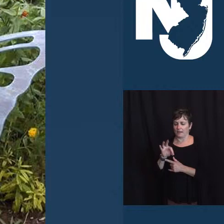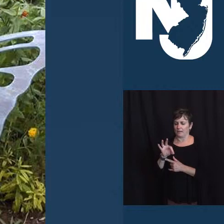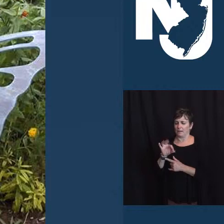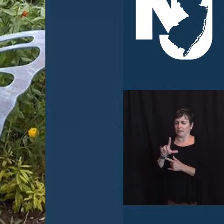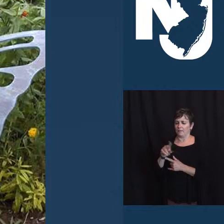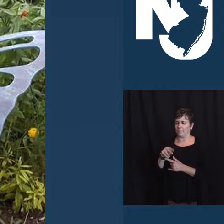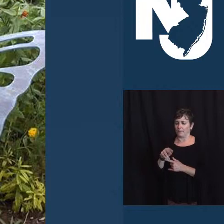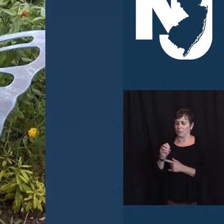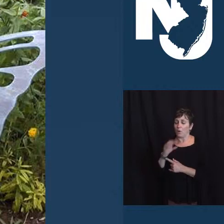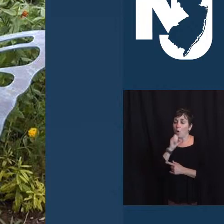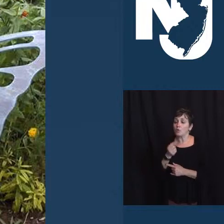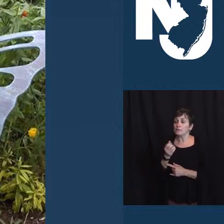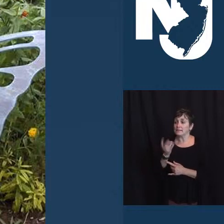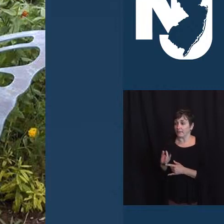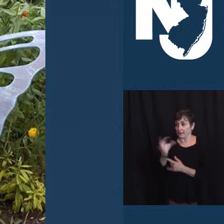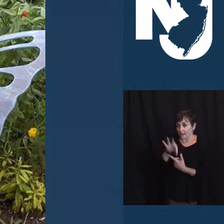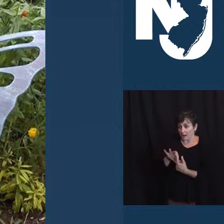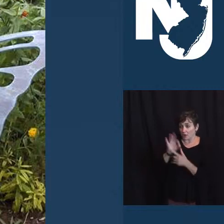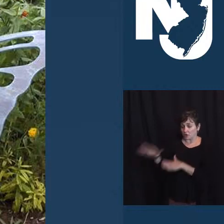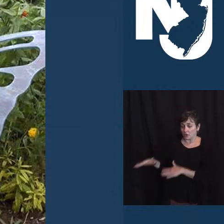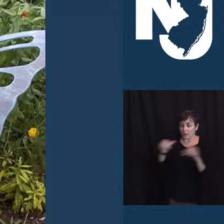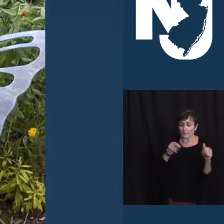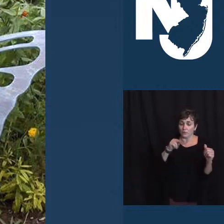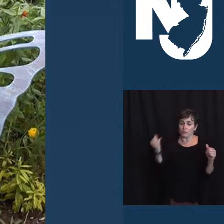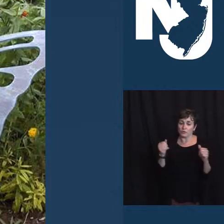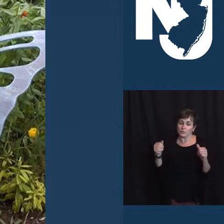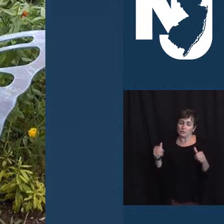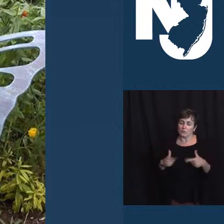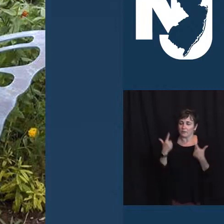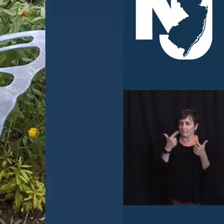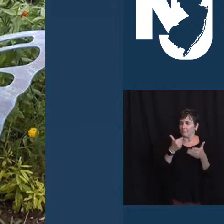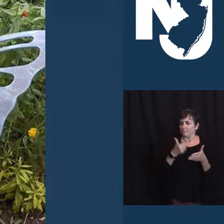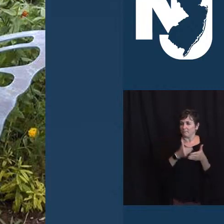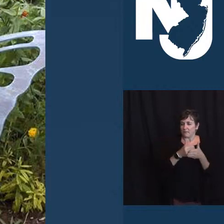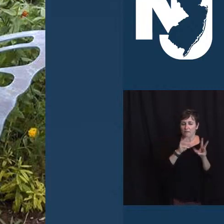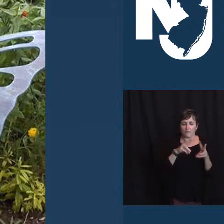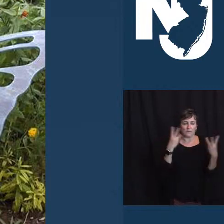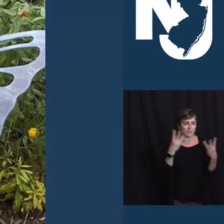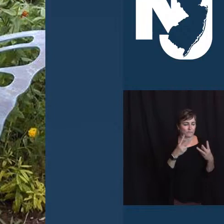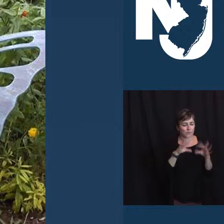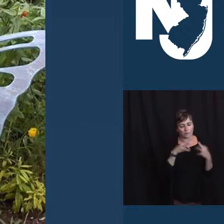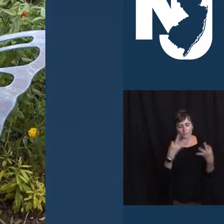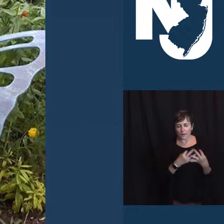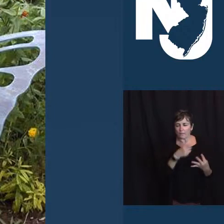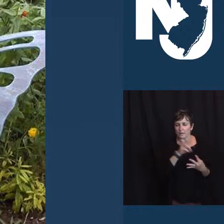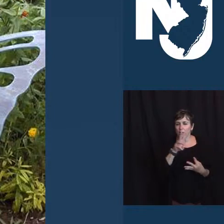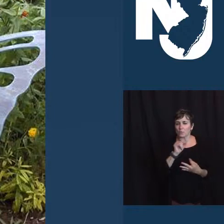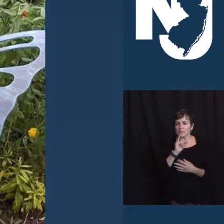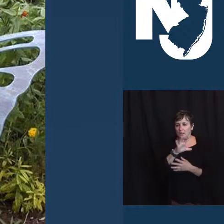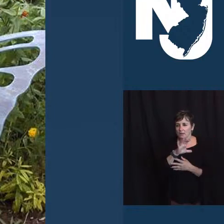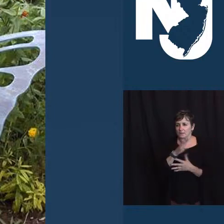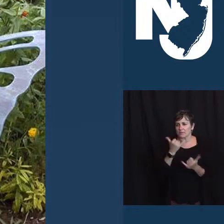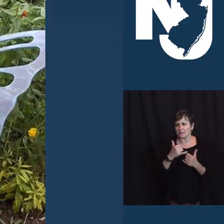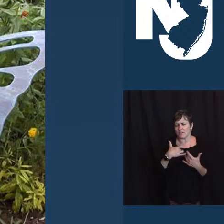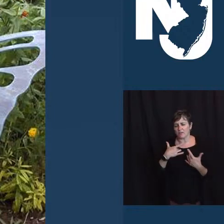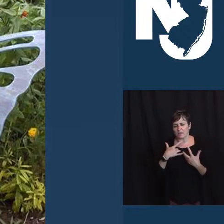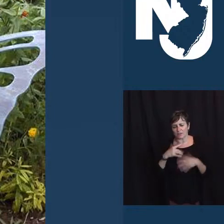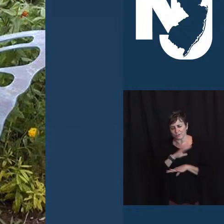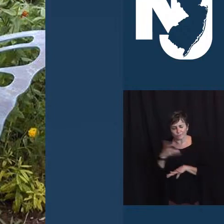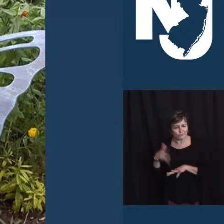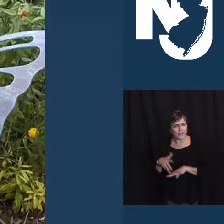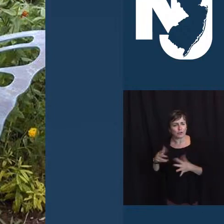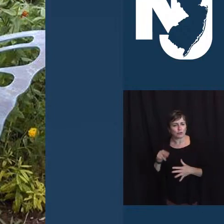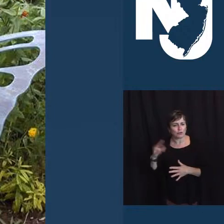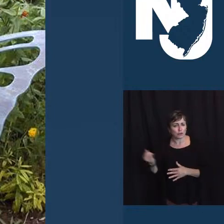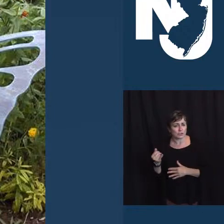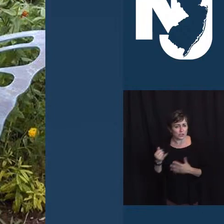she had left New Jersey to live closer to family in Wisconsin, she was still just as much a part of our family. In fact, she was laid to rest